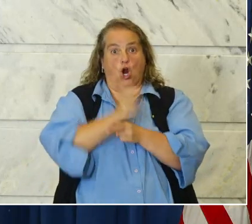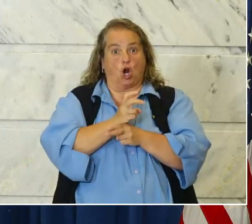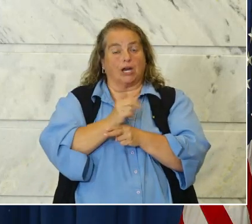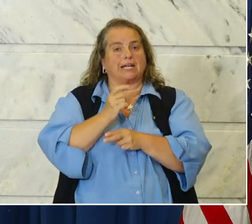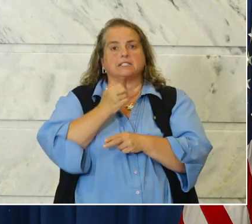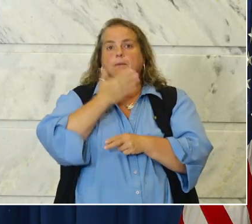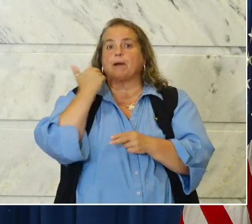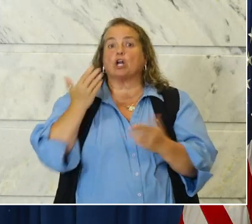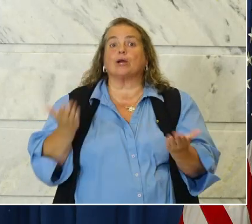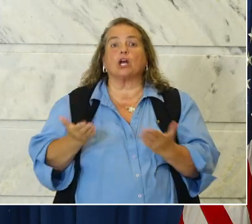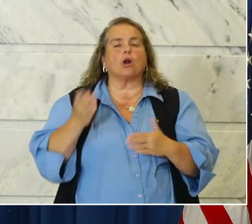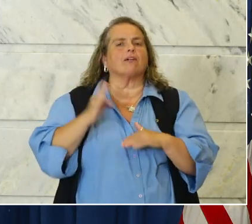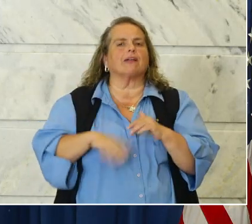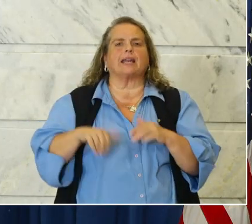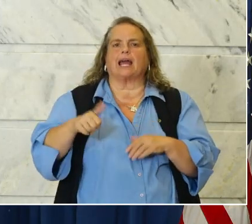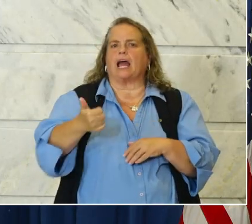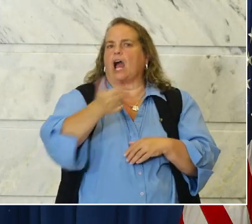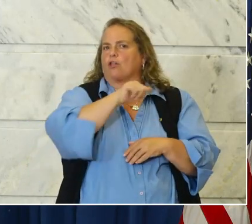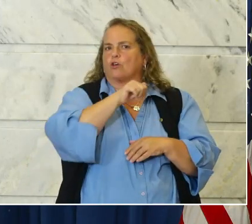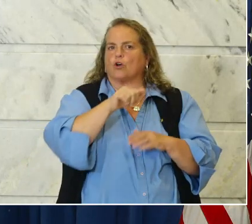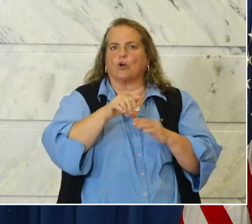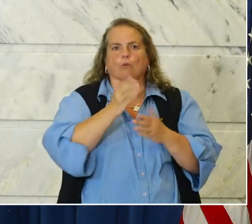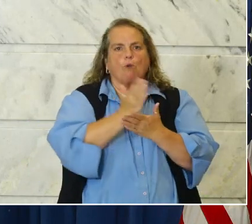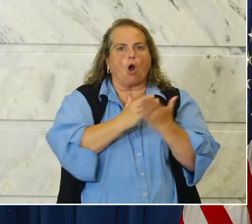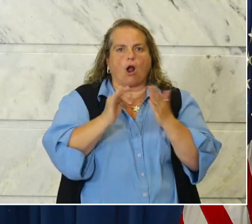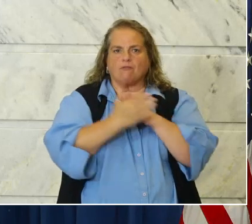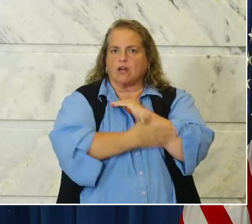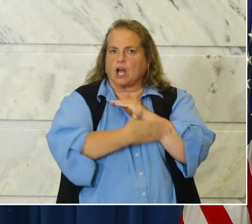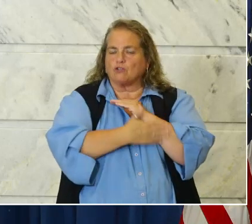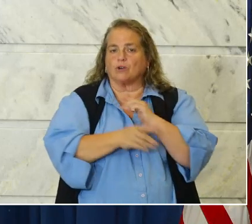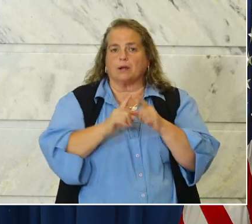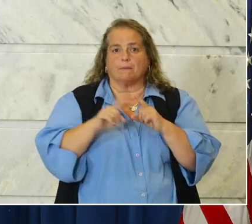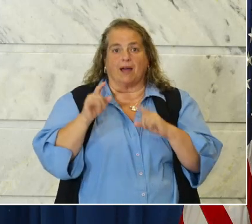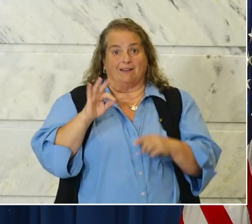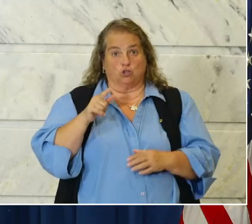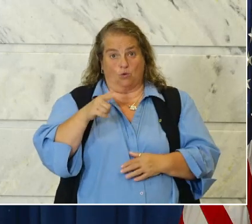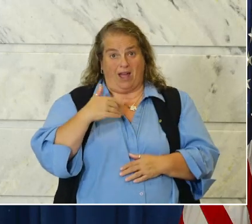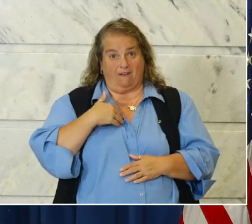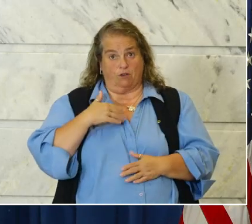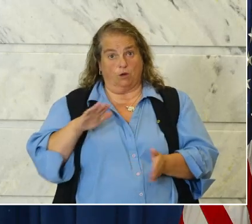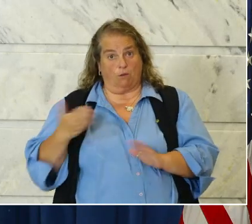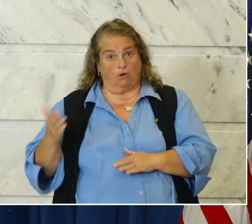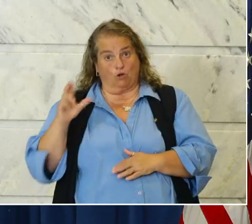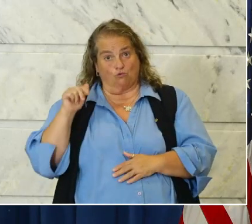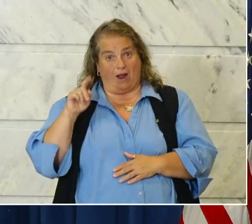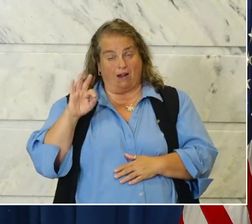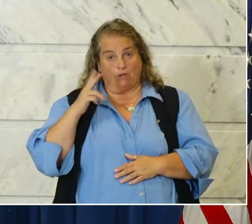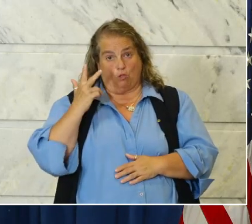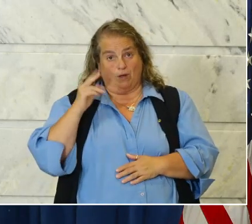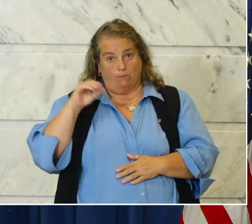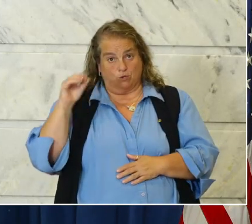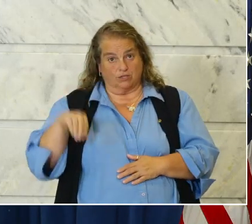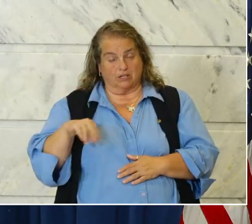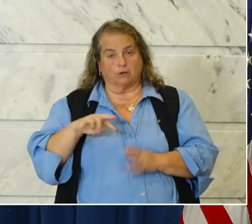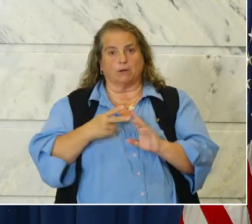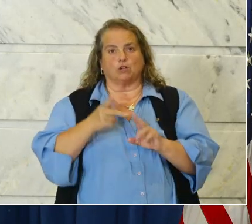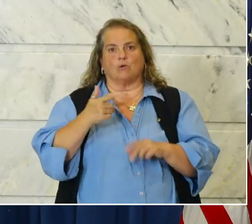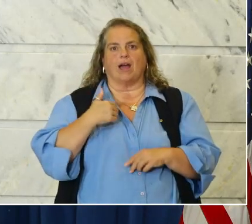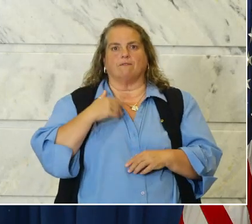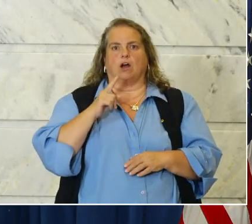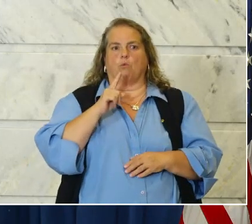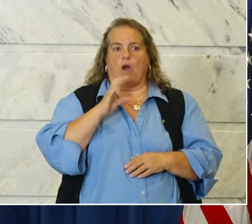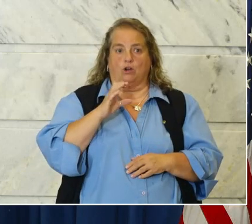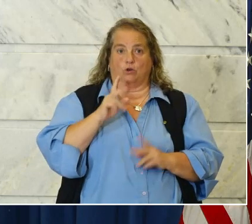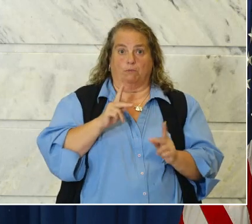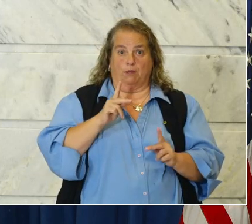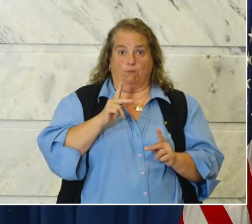overall in the country. But if you've got a mortality rate of 3%, and you got 100 new people who test positive